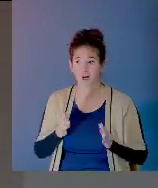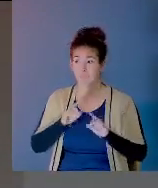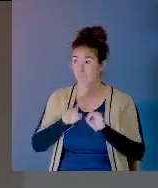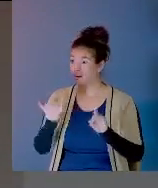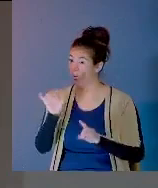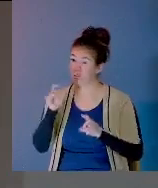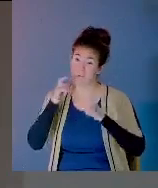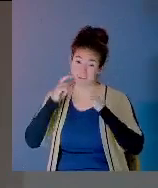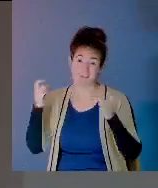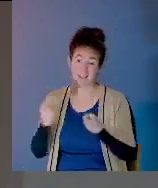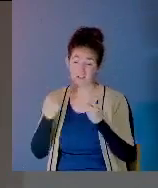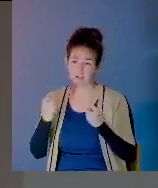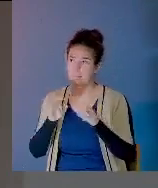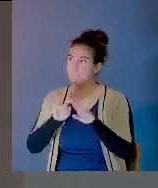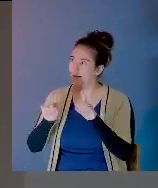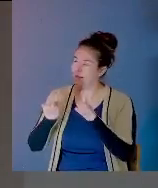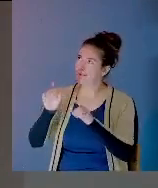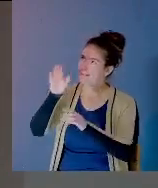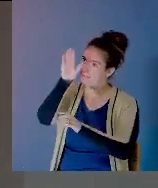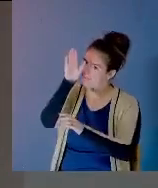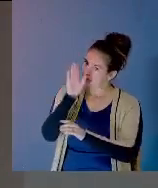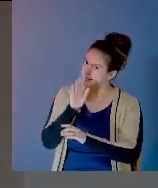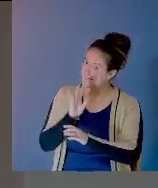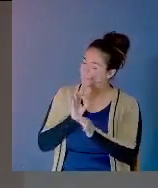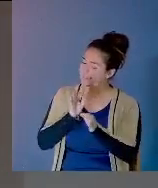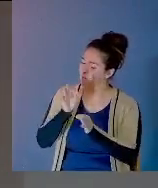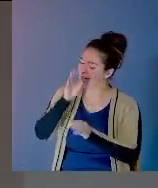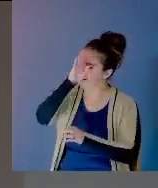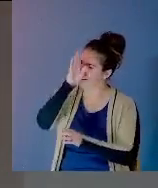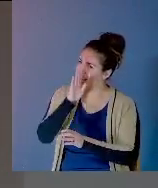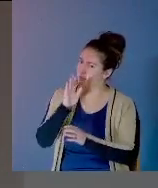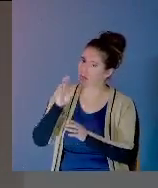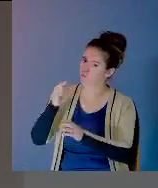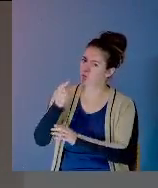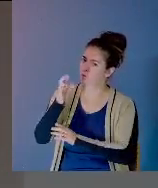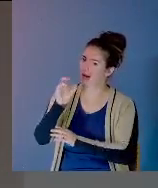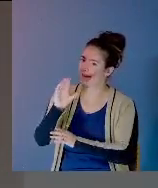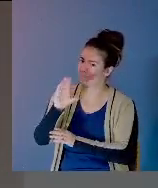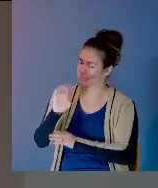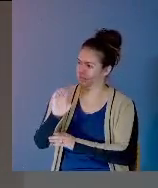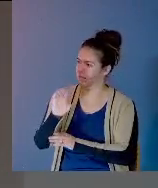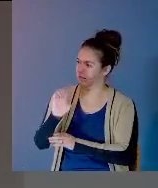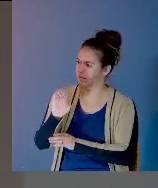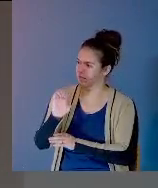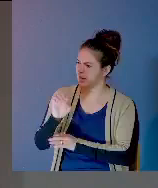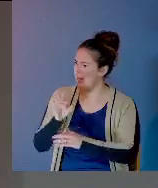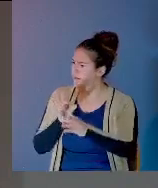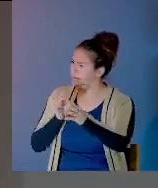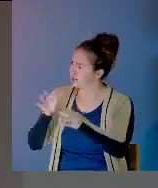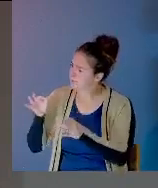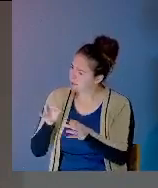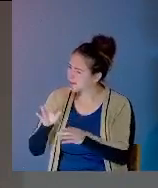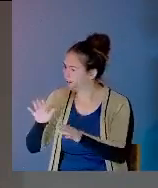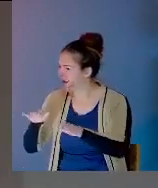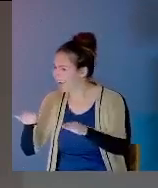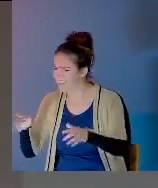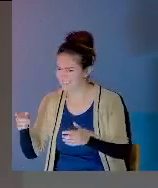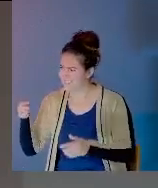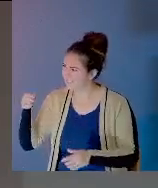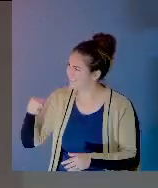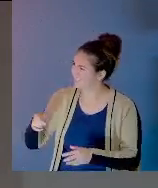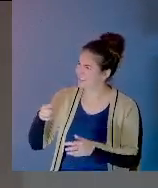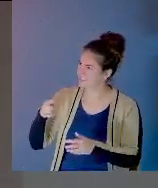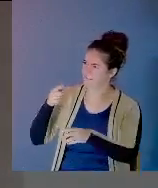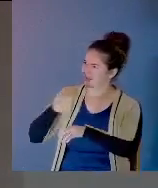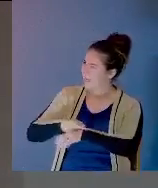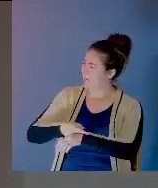And these kids, I told them, it was your appointed time for you to come today from Albuquerque to be here.